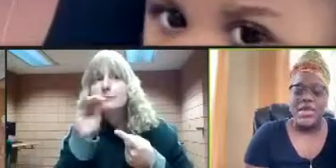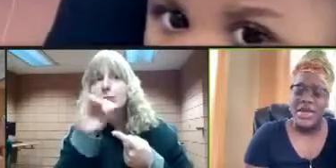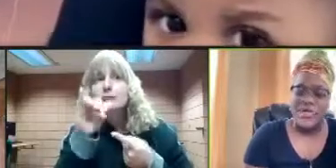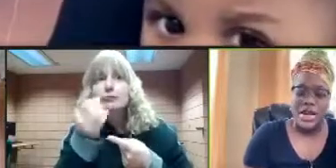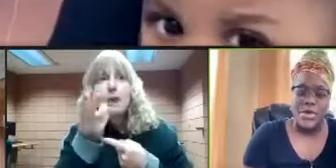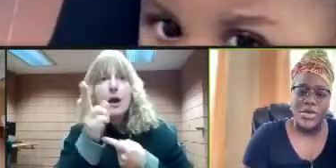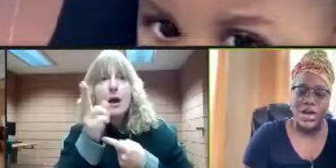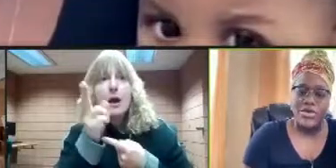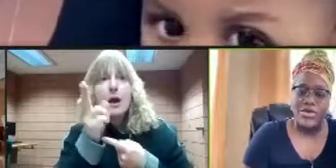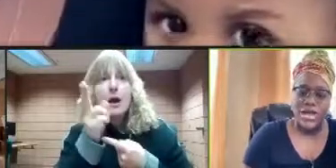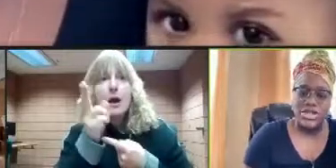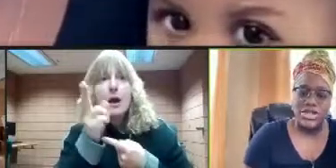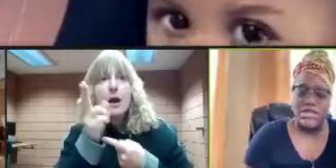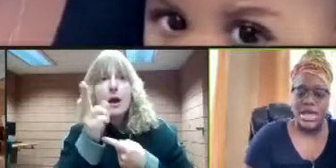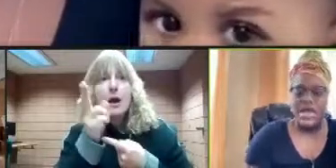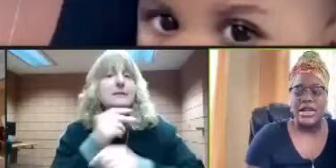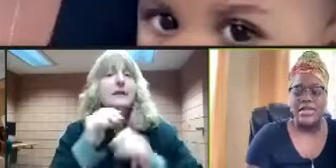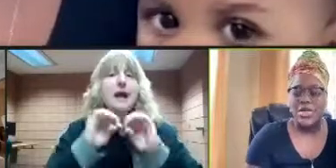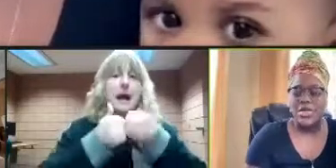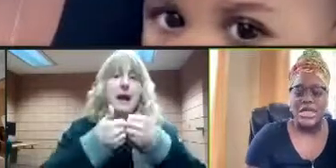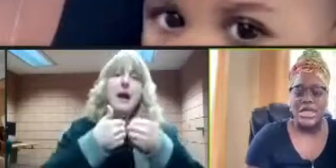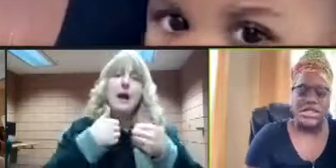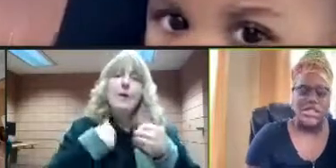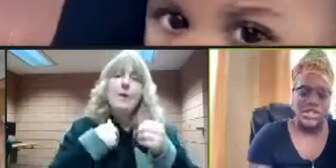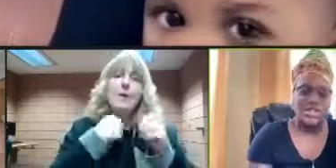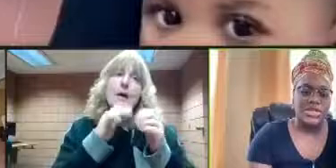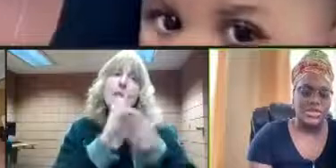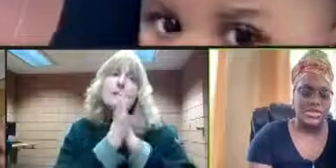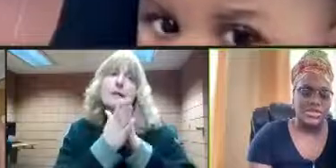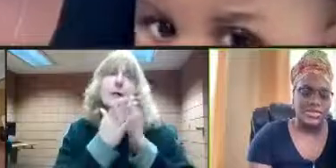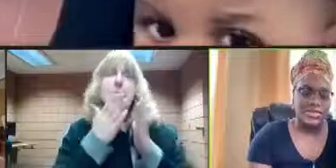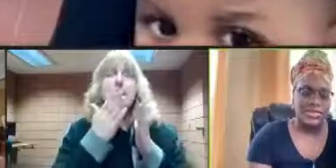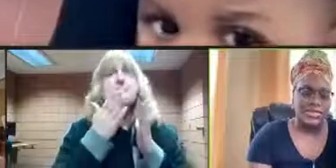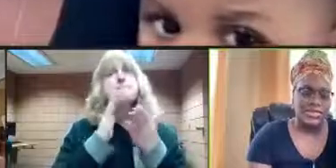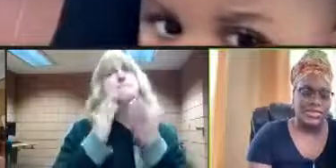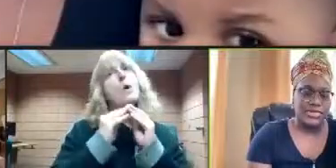and how we can find out more information to make that informed consent decision.